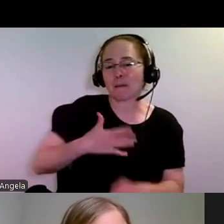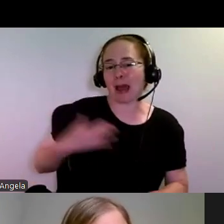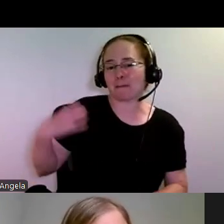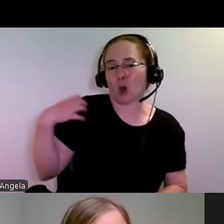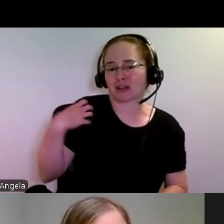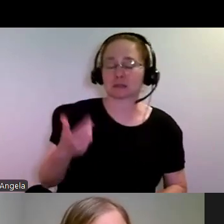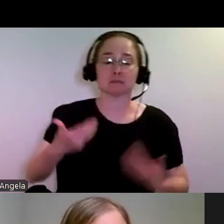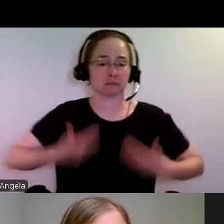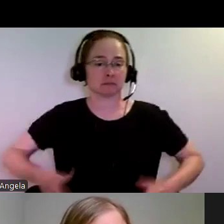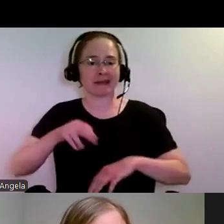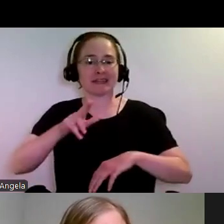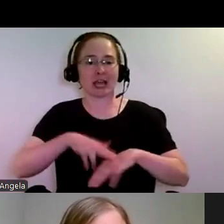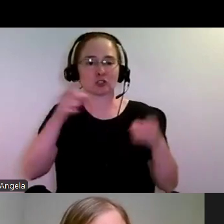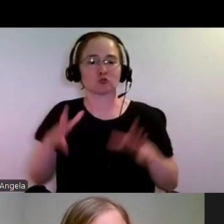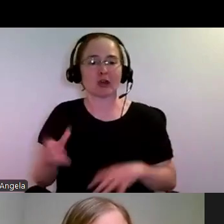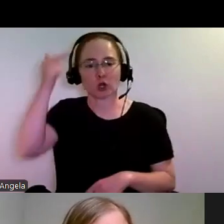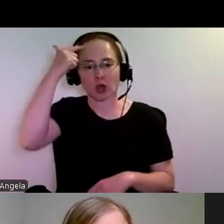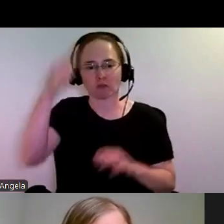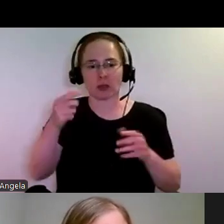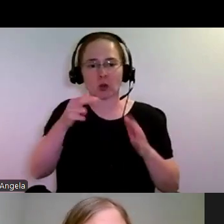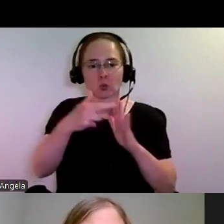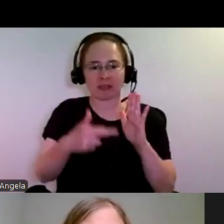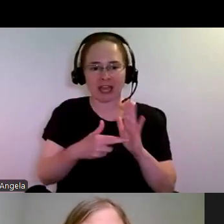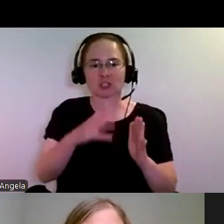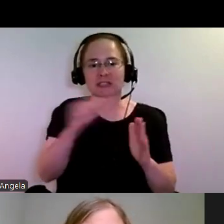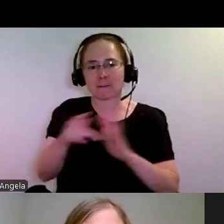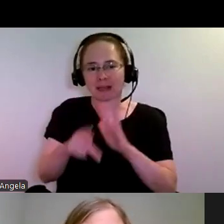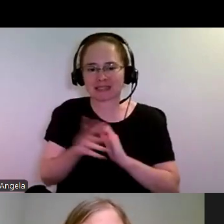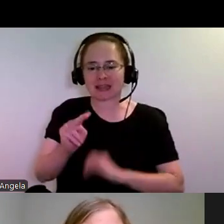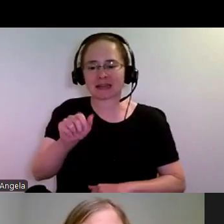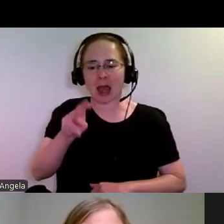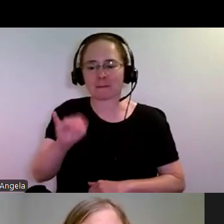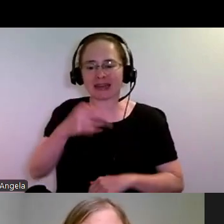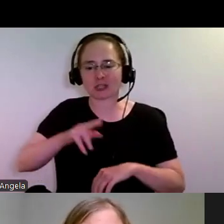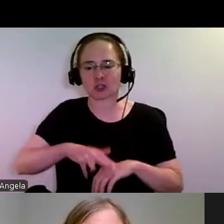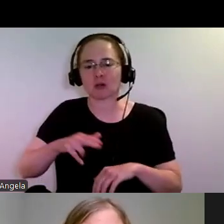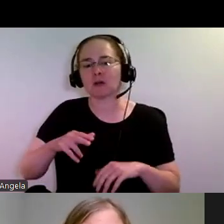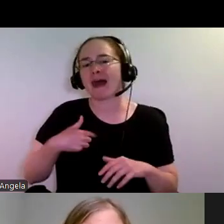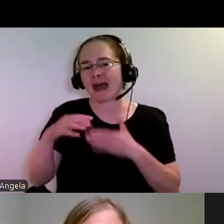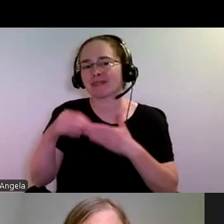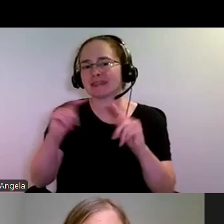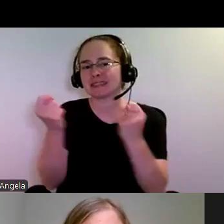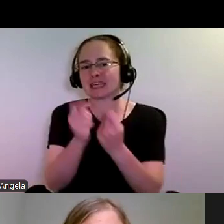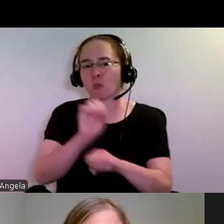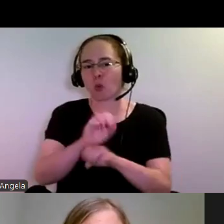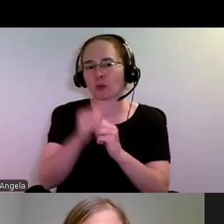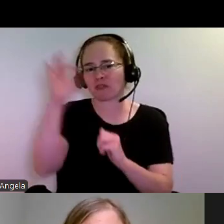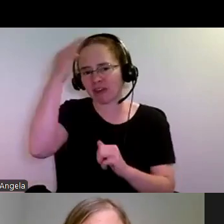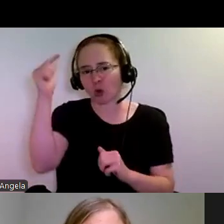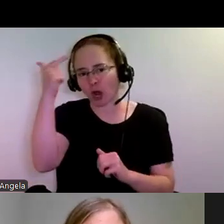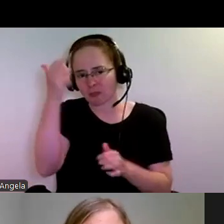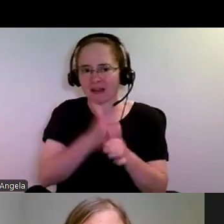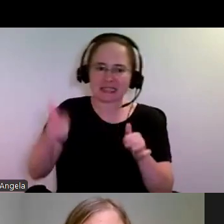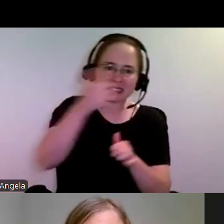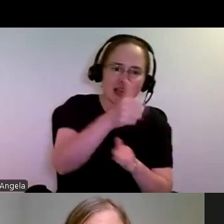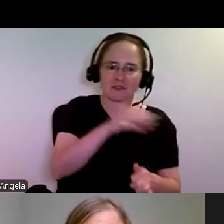National Director of Government Relations and Policy at NAMI National, which means I lead the team that's working with the federal government, both at the executive